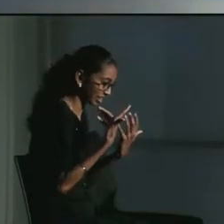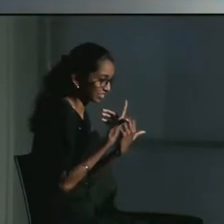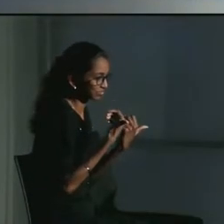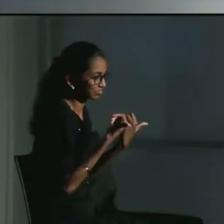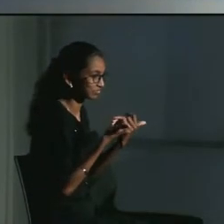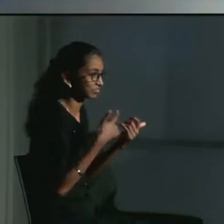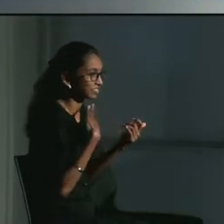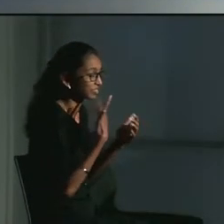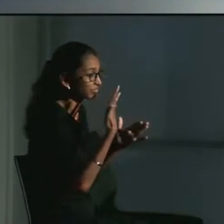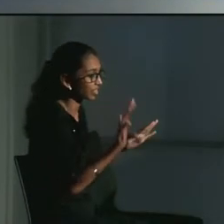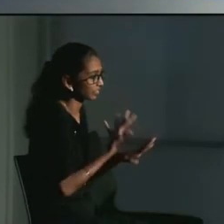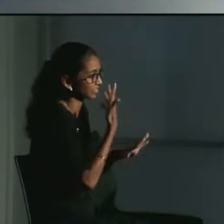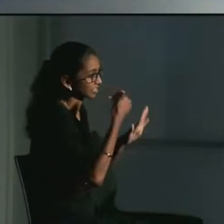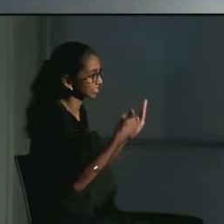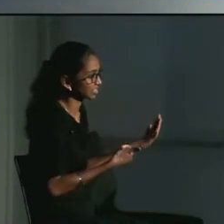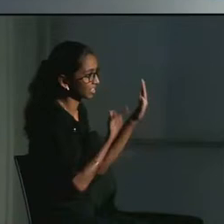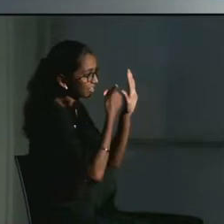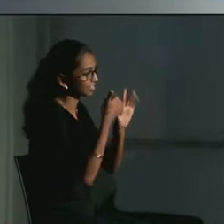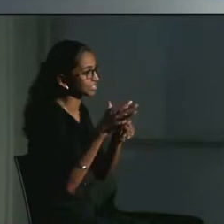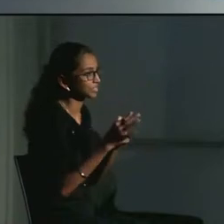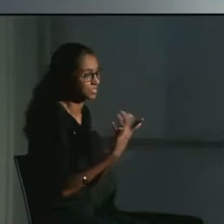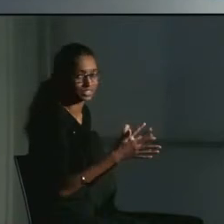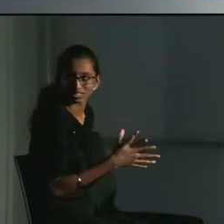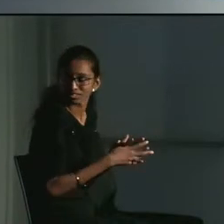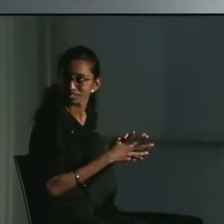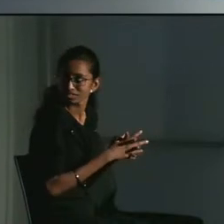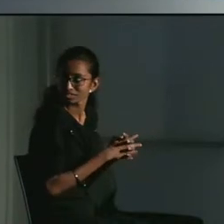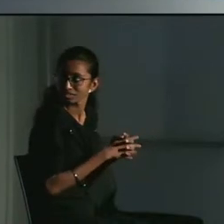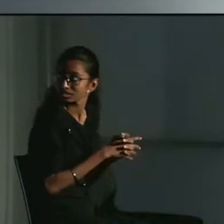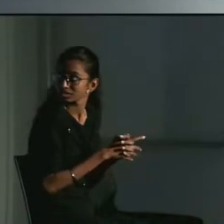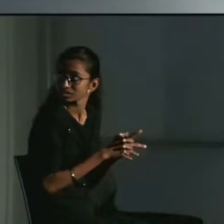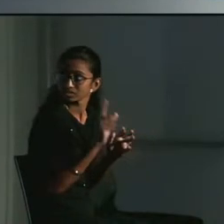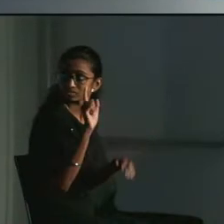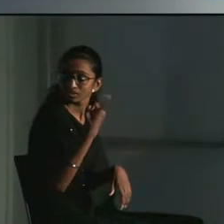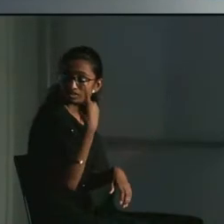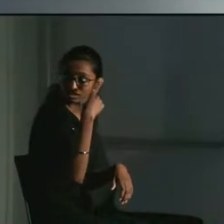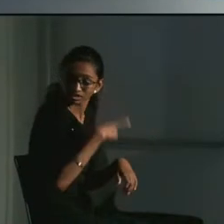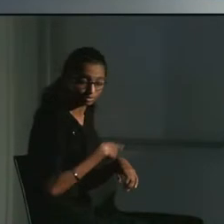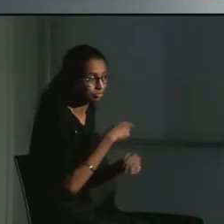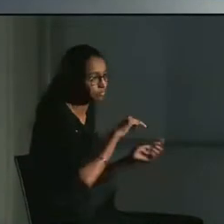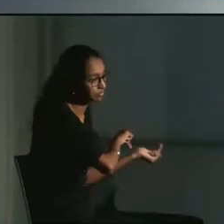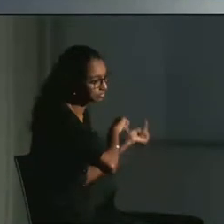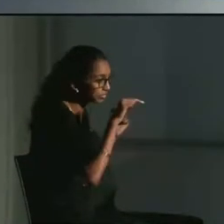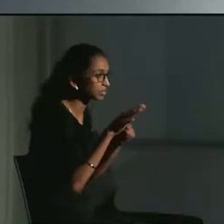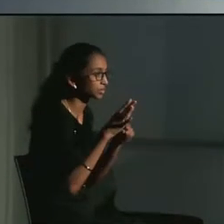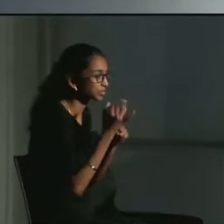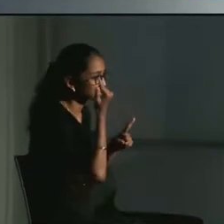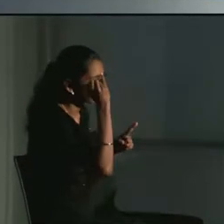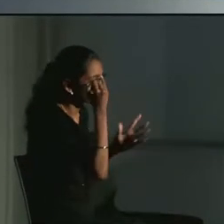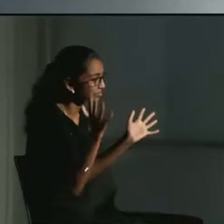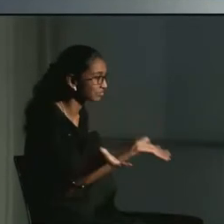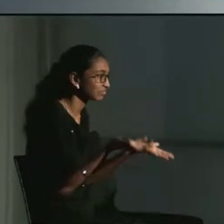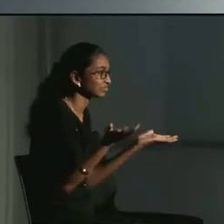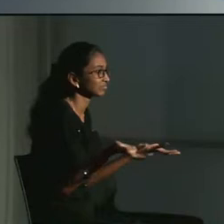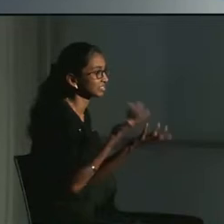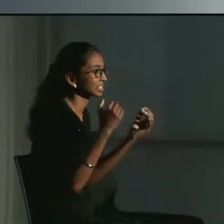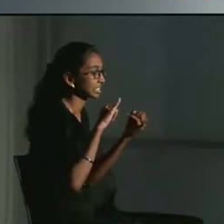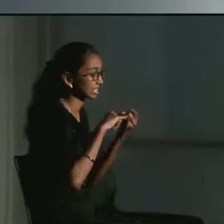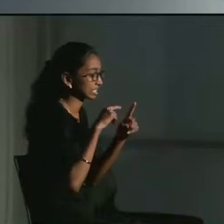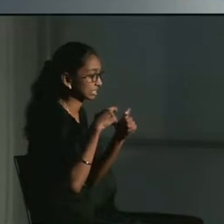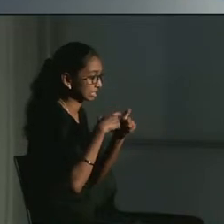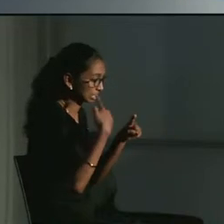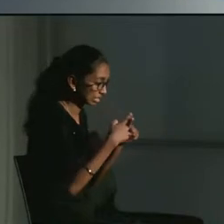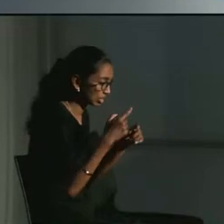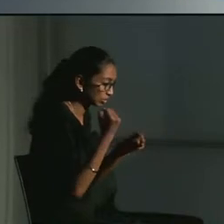like 5-6 hours. And it was, I think, the first time that they had all come together to do something like this. So brought together sex workers,